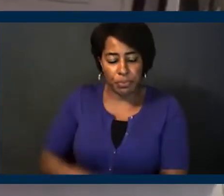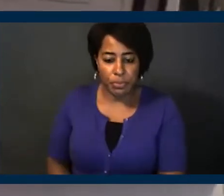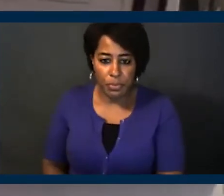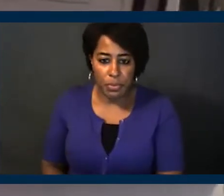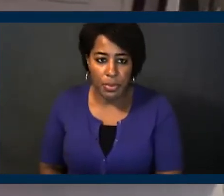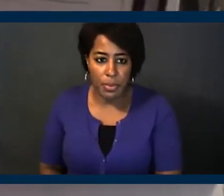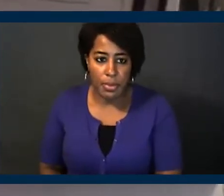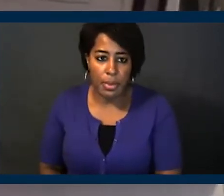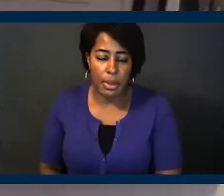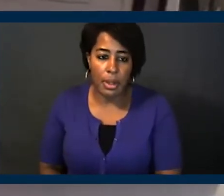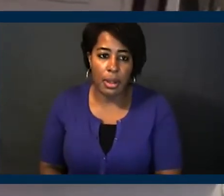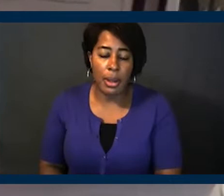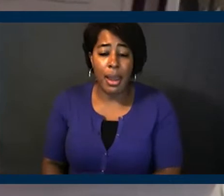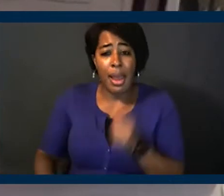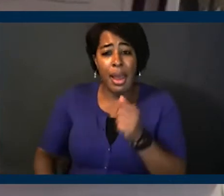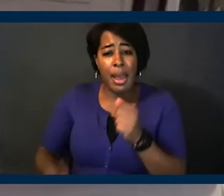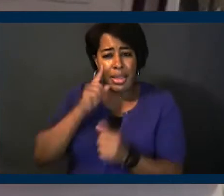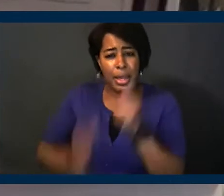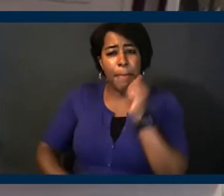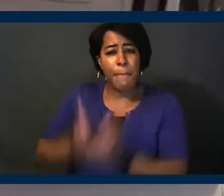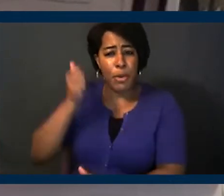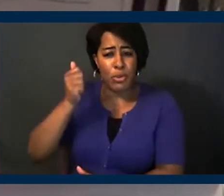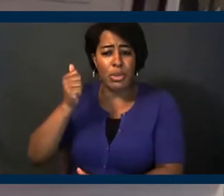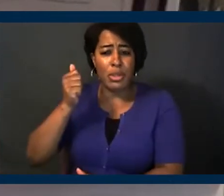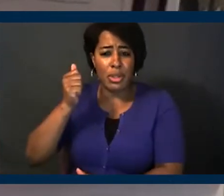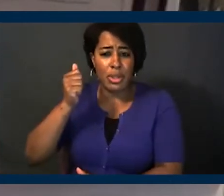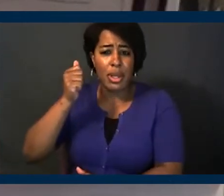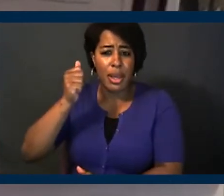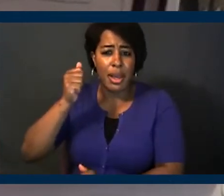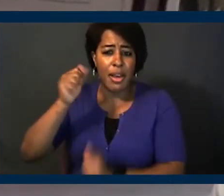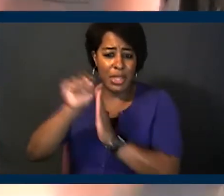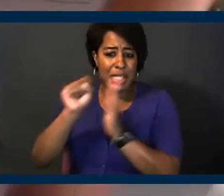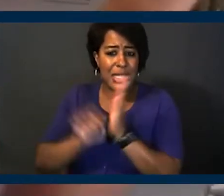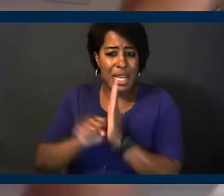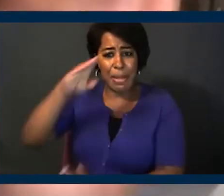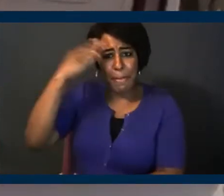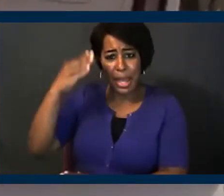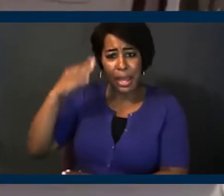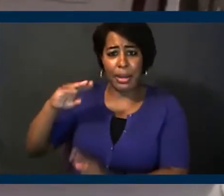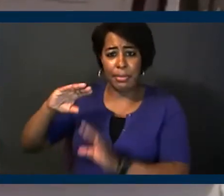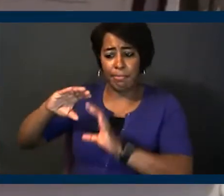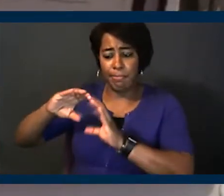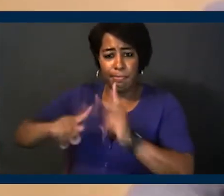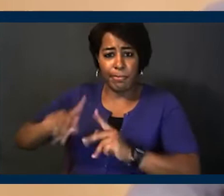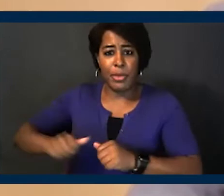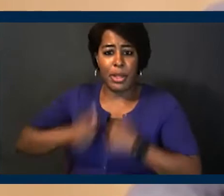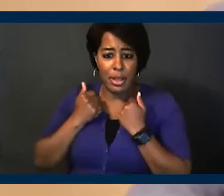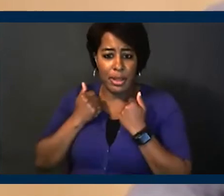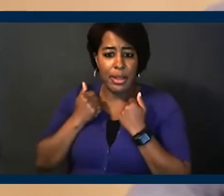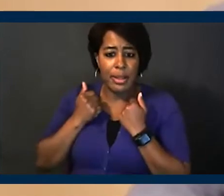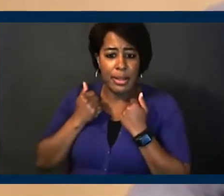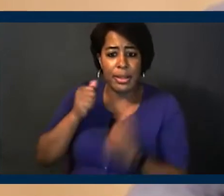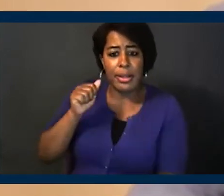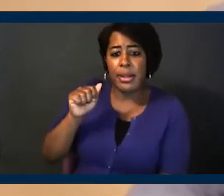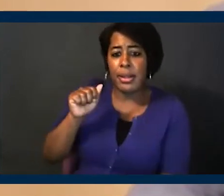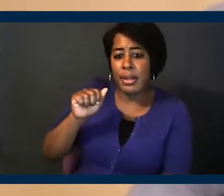of the state's Black population lives in LA County. Is that true, or just my thought I have in my head? I'm pretty